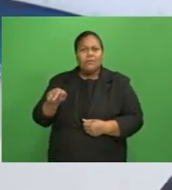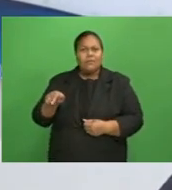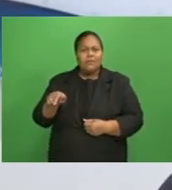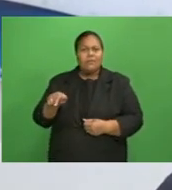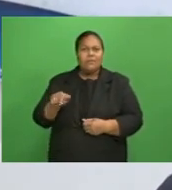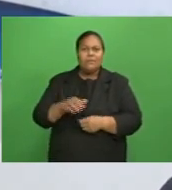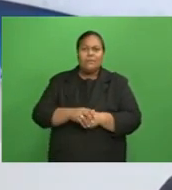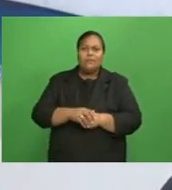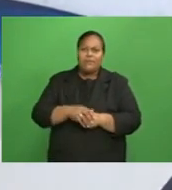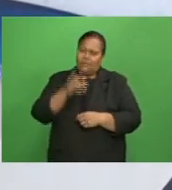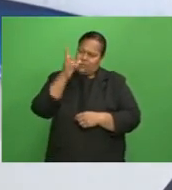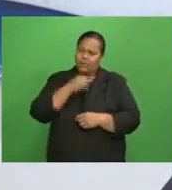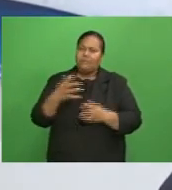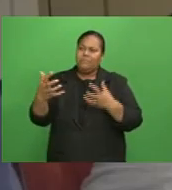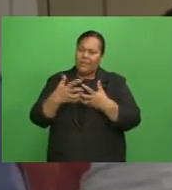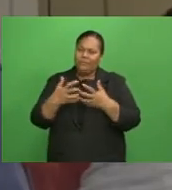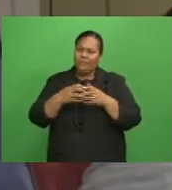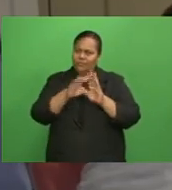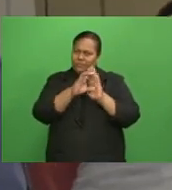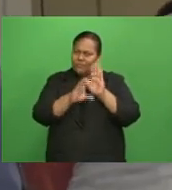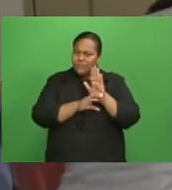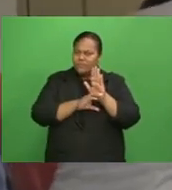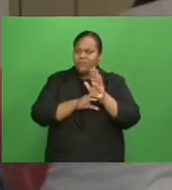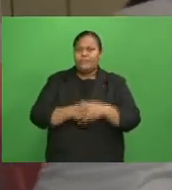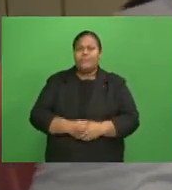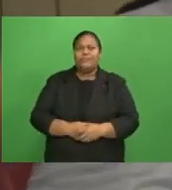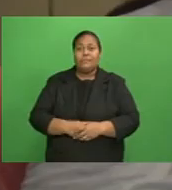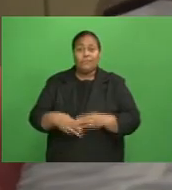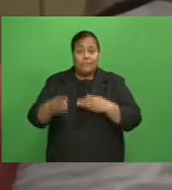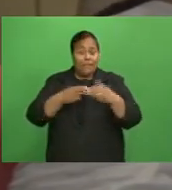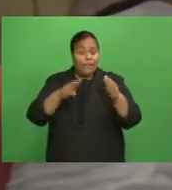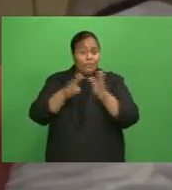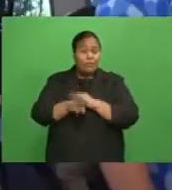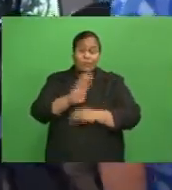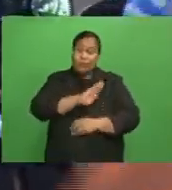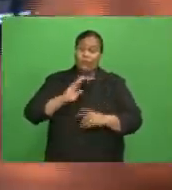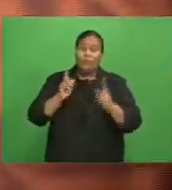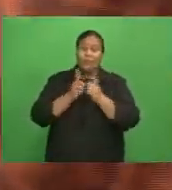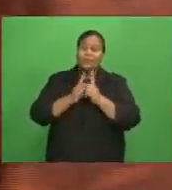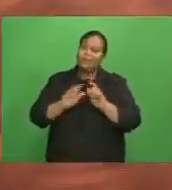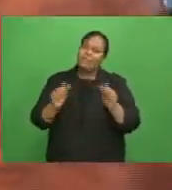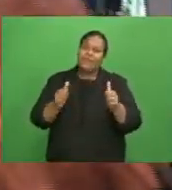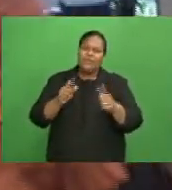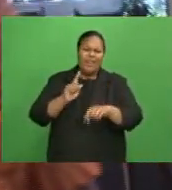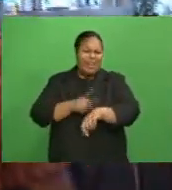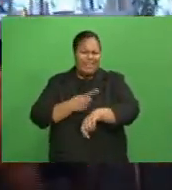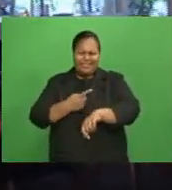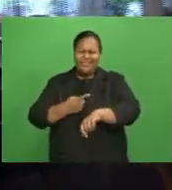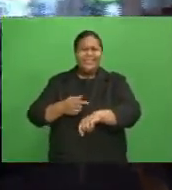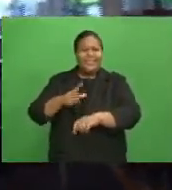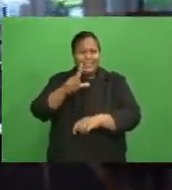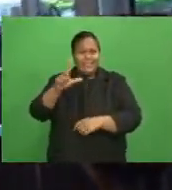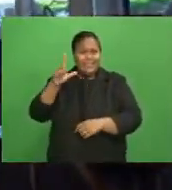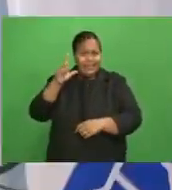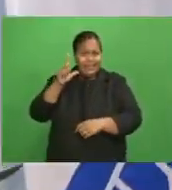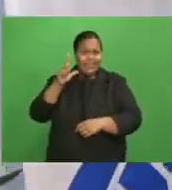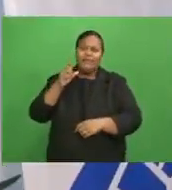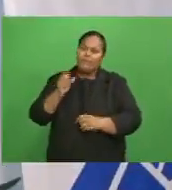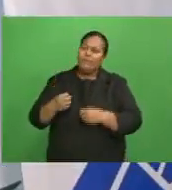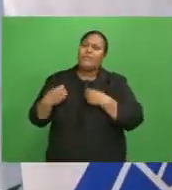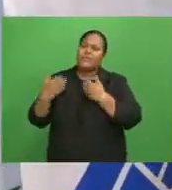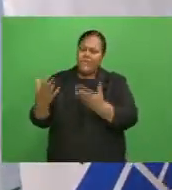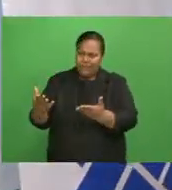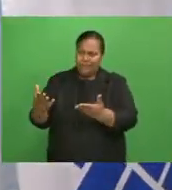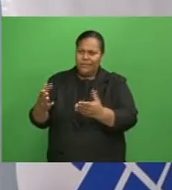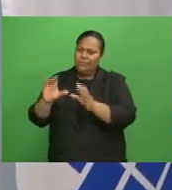to comply with the constitution. The management board meeting ended late yesterday, directing its task force to take over. We thought